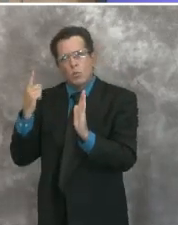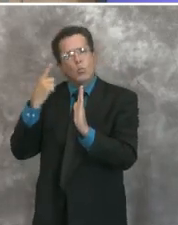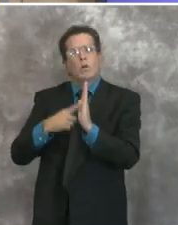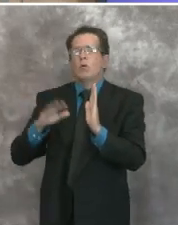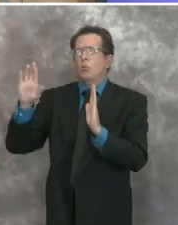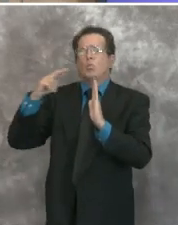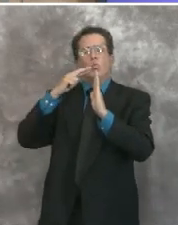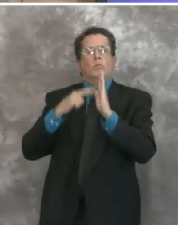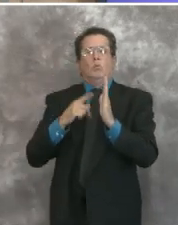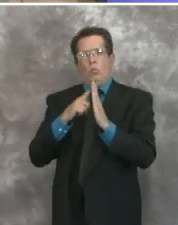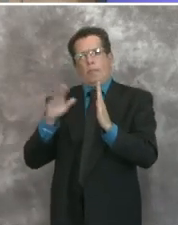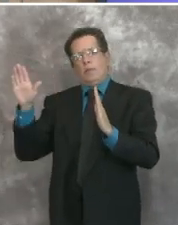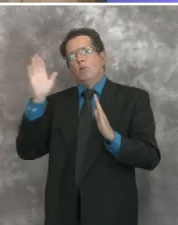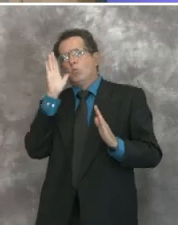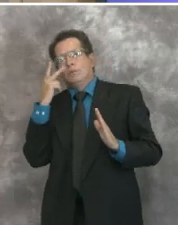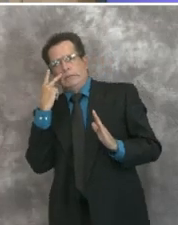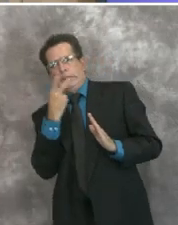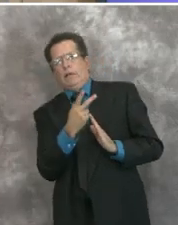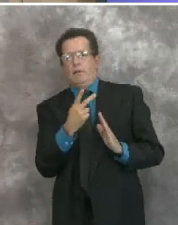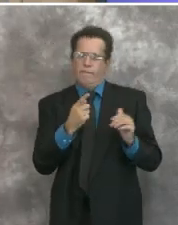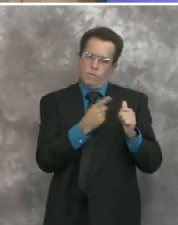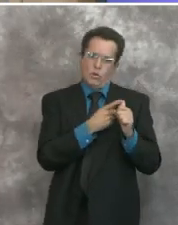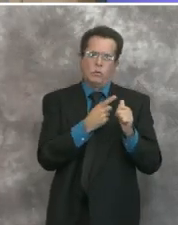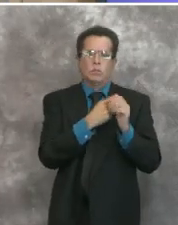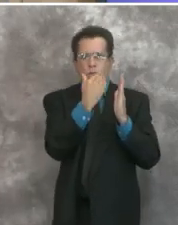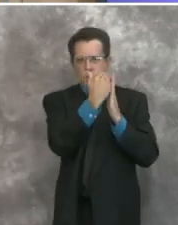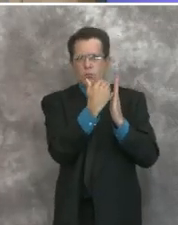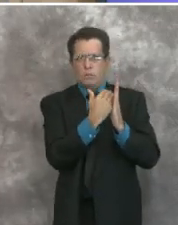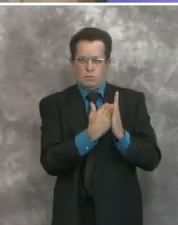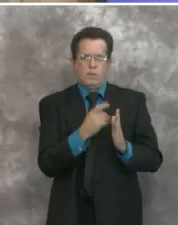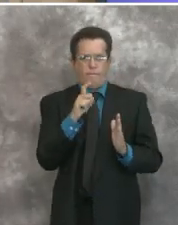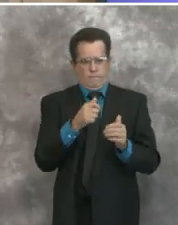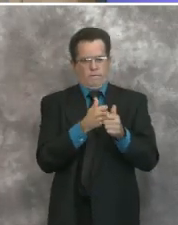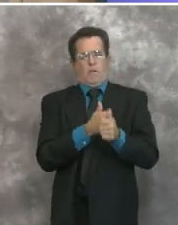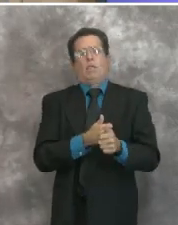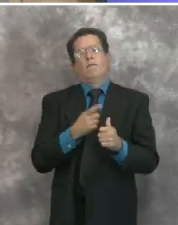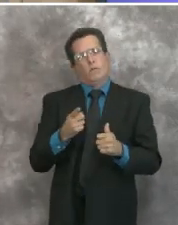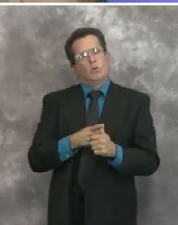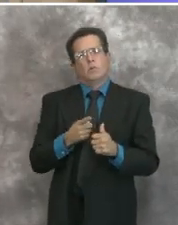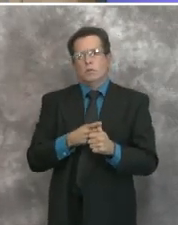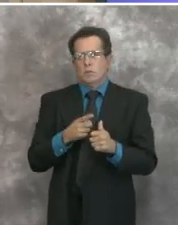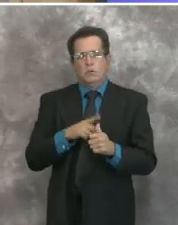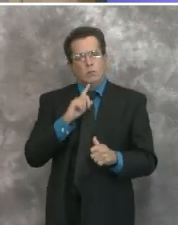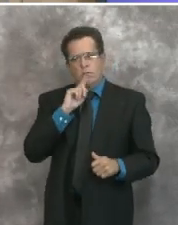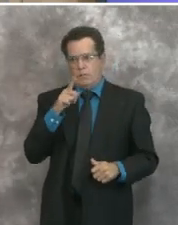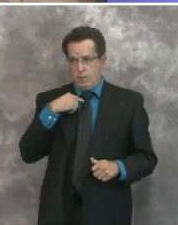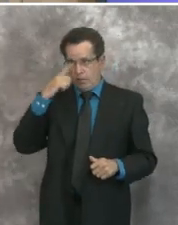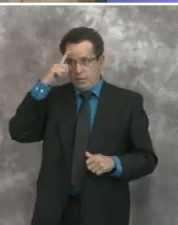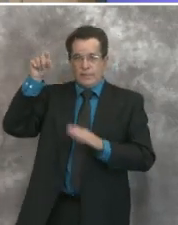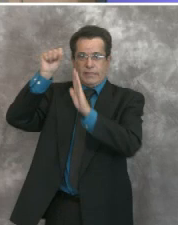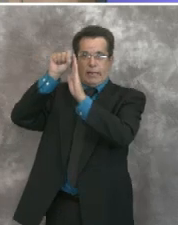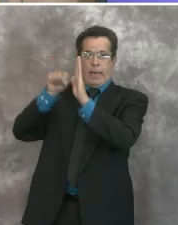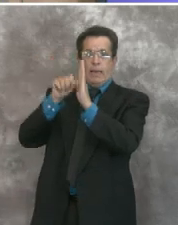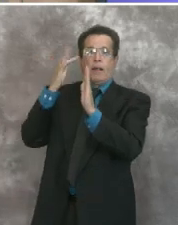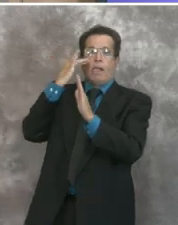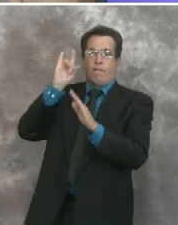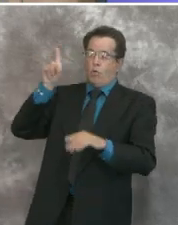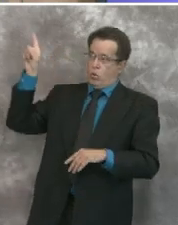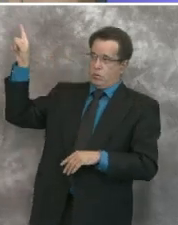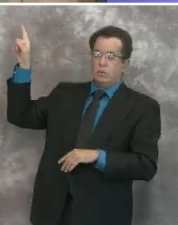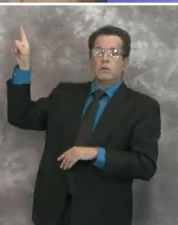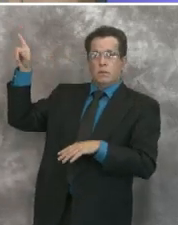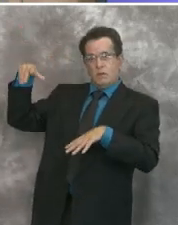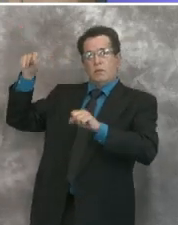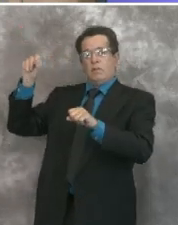what they would like to see, along with what are those additional sectors that they could do. And so I think it's going to be a mix of the state of California taking a whole